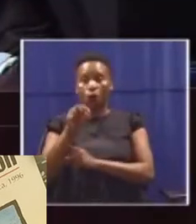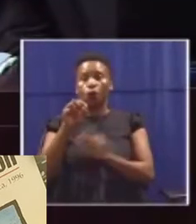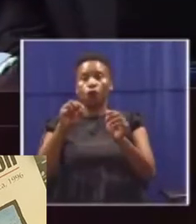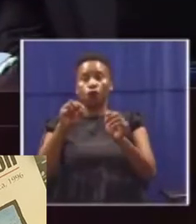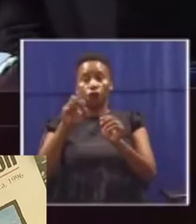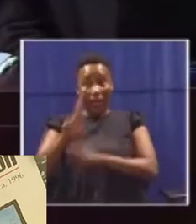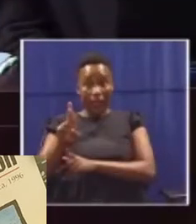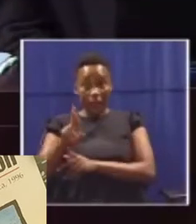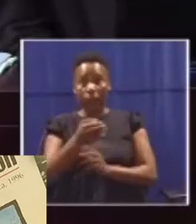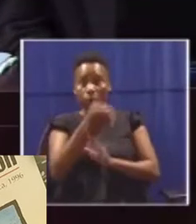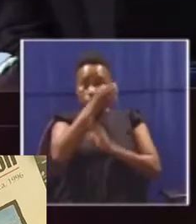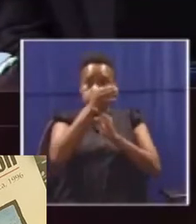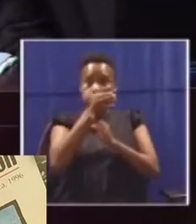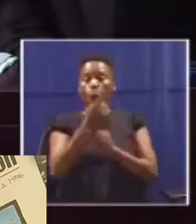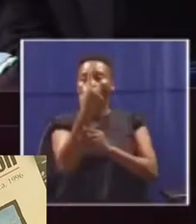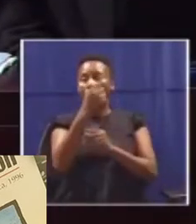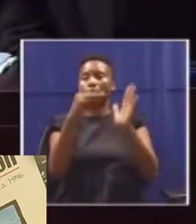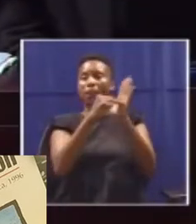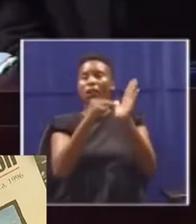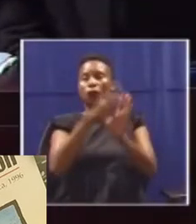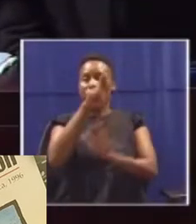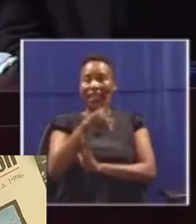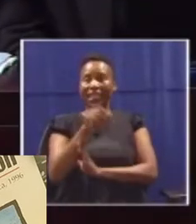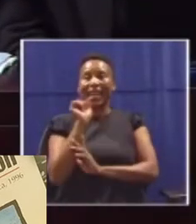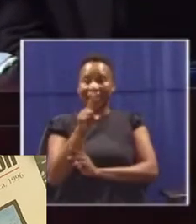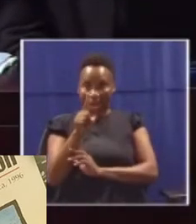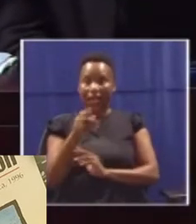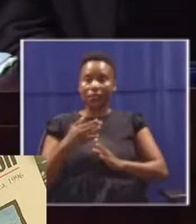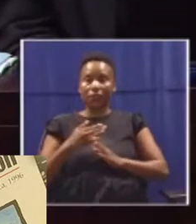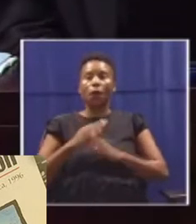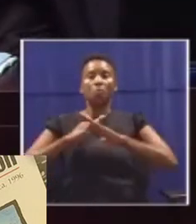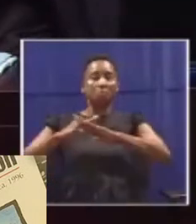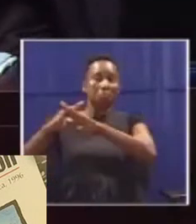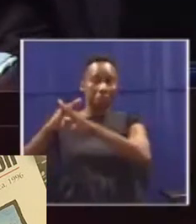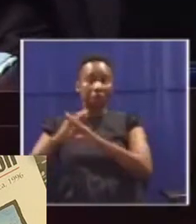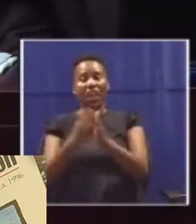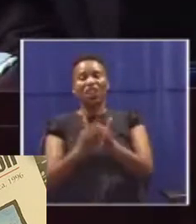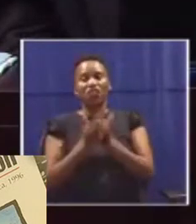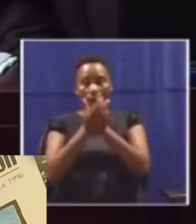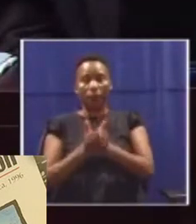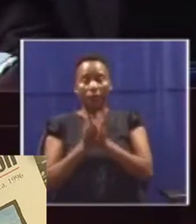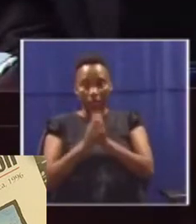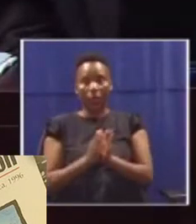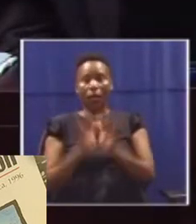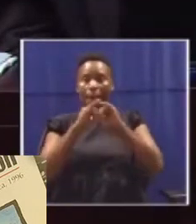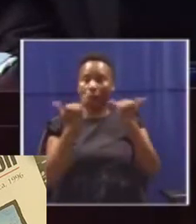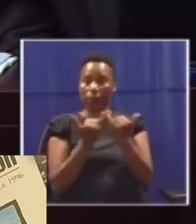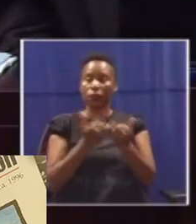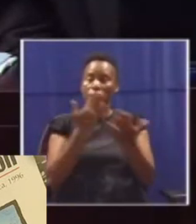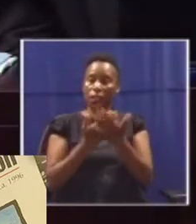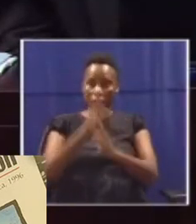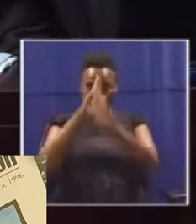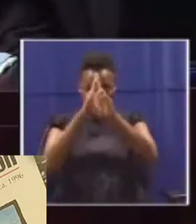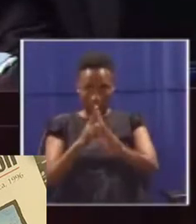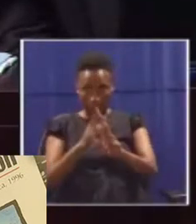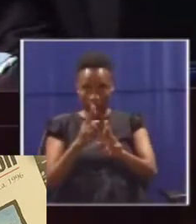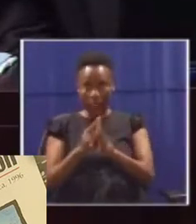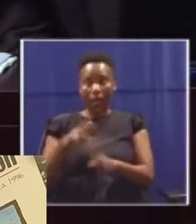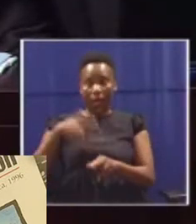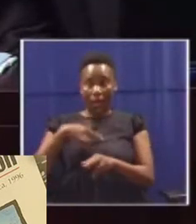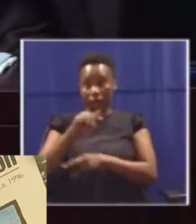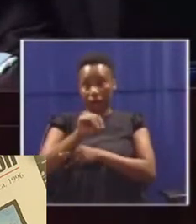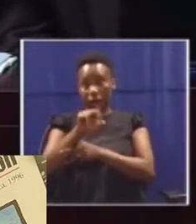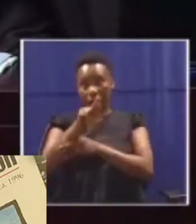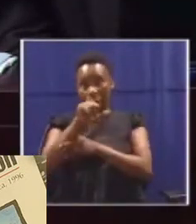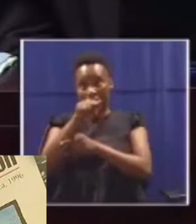will certainly be a deterrent for these shipping companies, and so that they could respect marine life and, more importantly, human